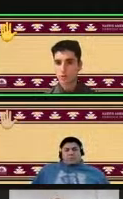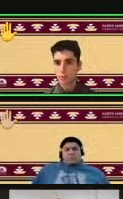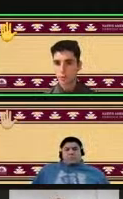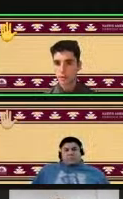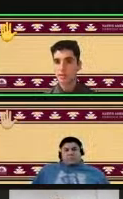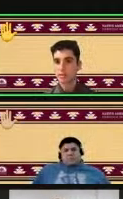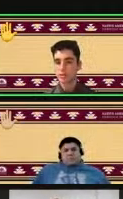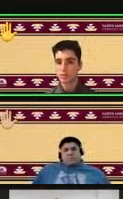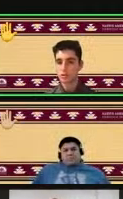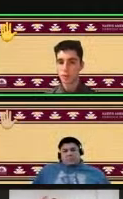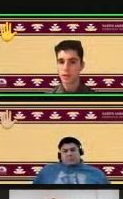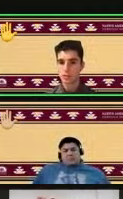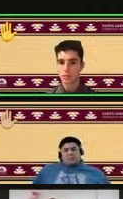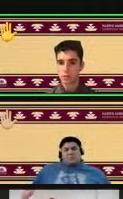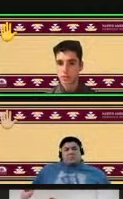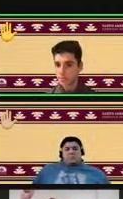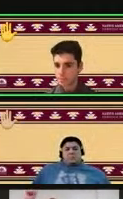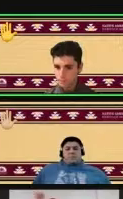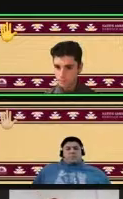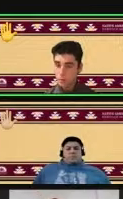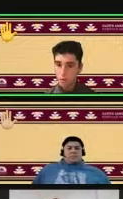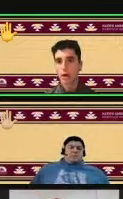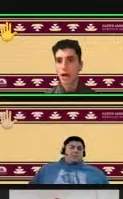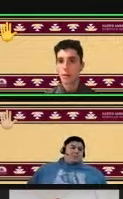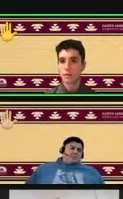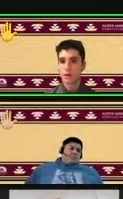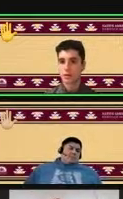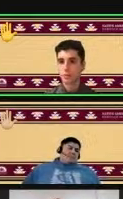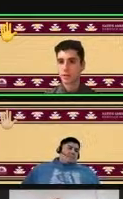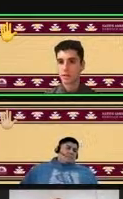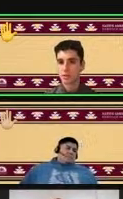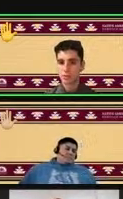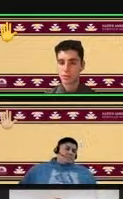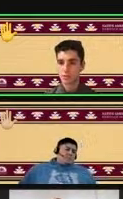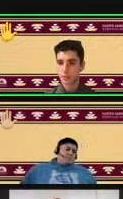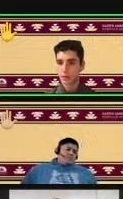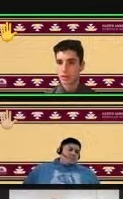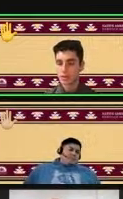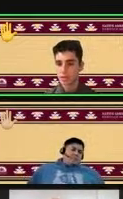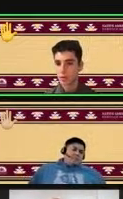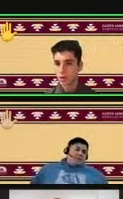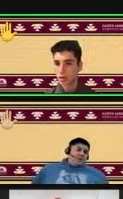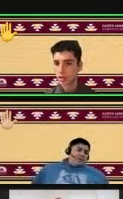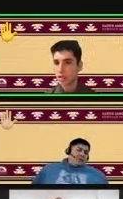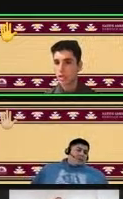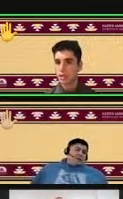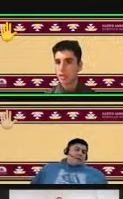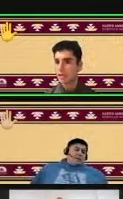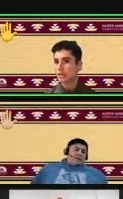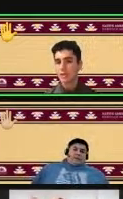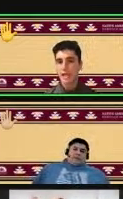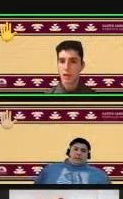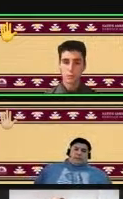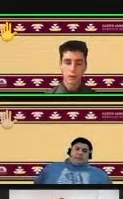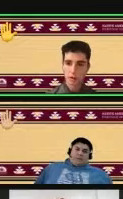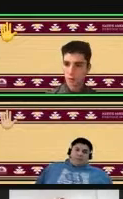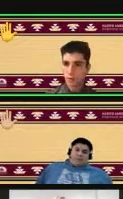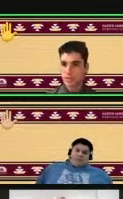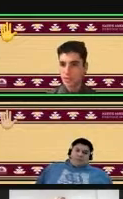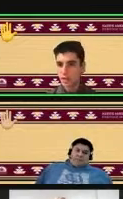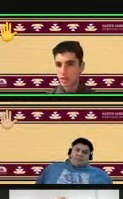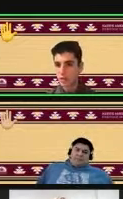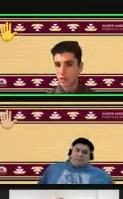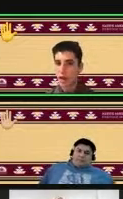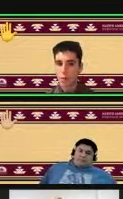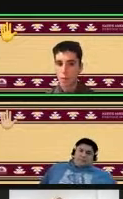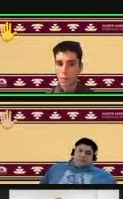other superintendent searches or higher profile superintendent searches for bigger districts going on in the Northwest